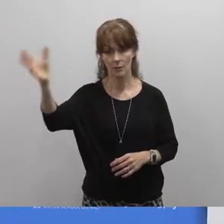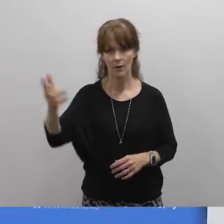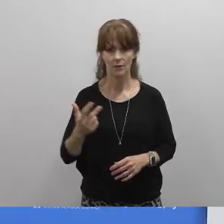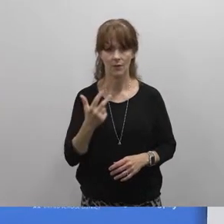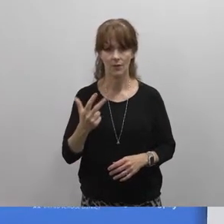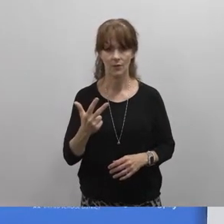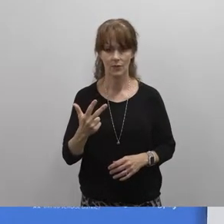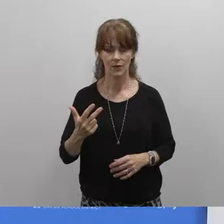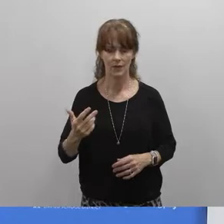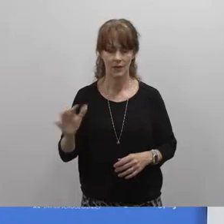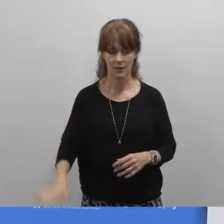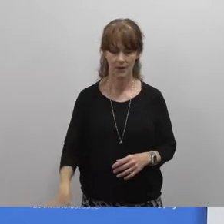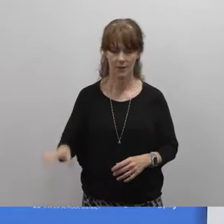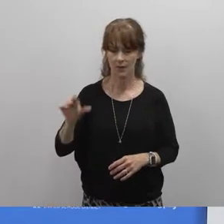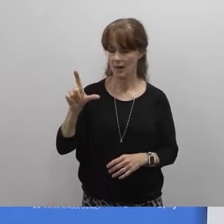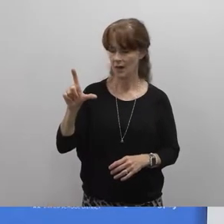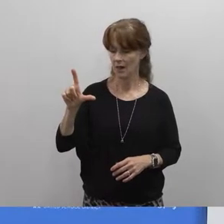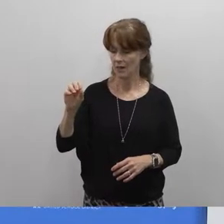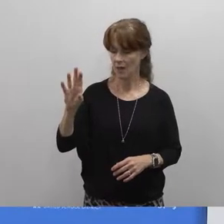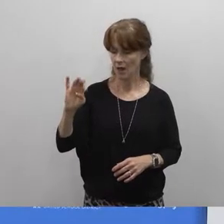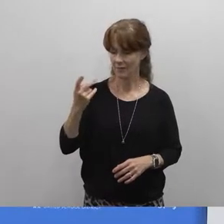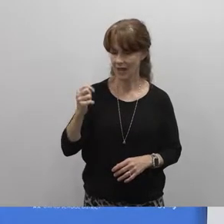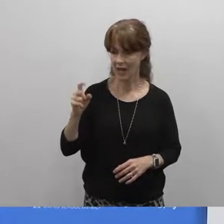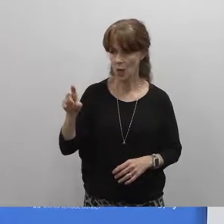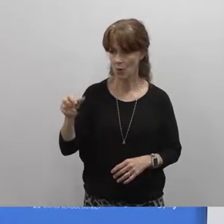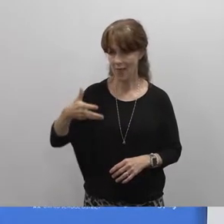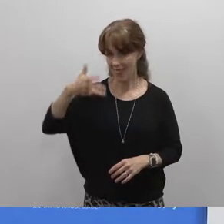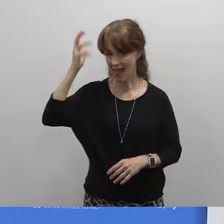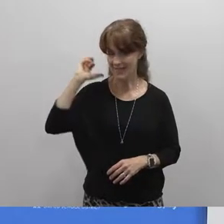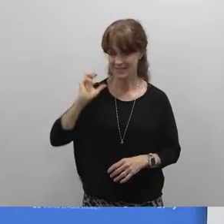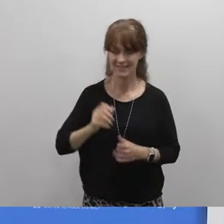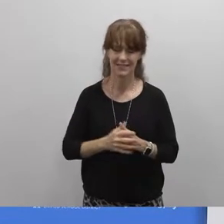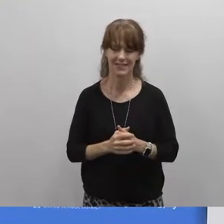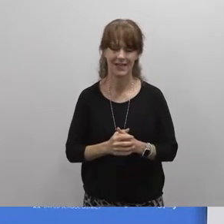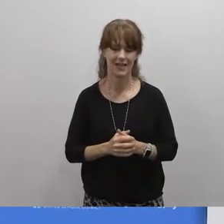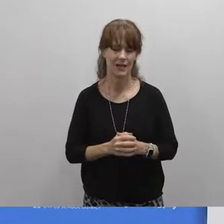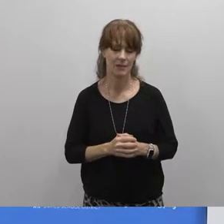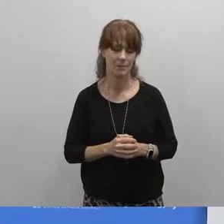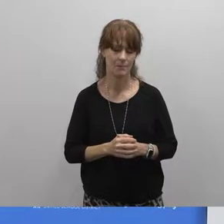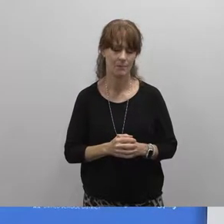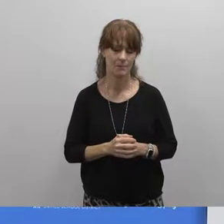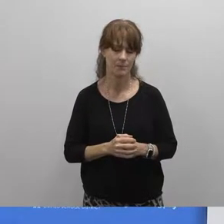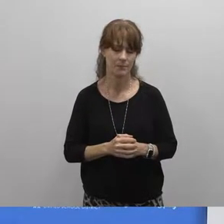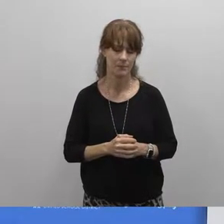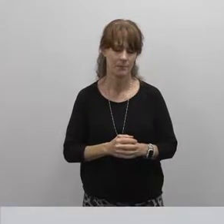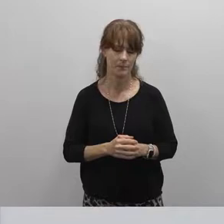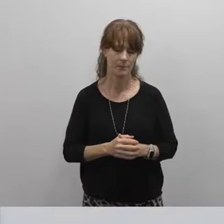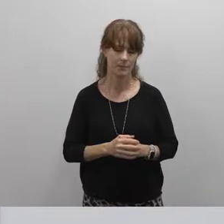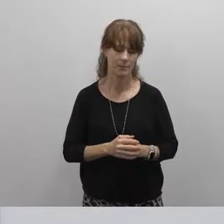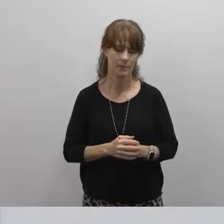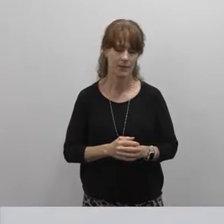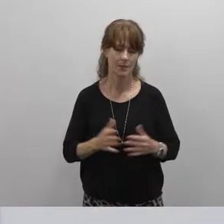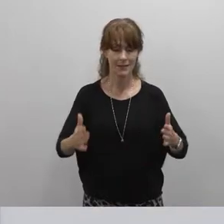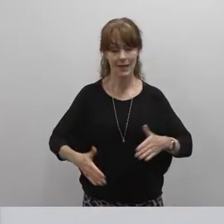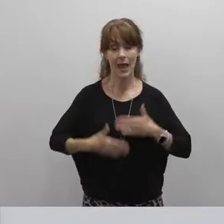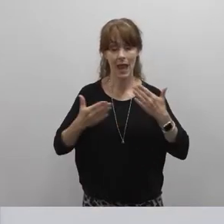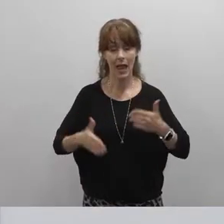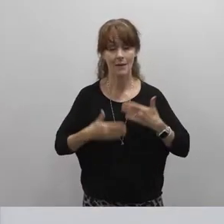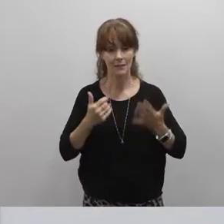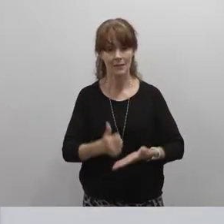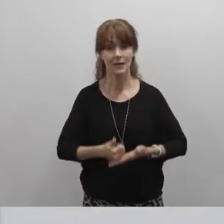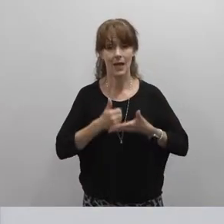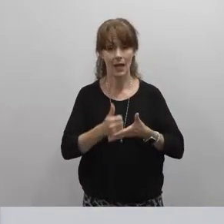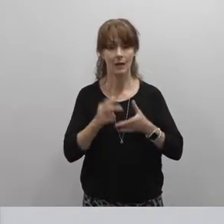rising Longfellow Elementary Lions, and have been happy to help